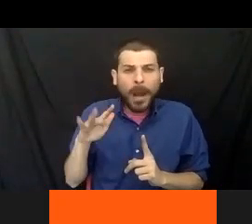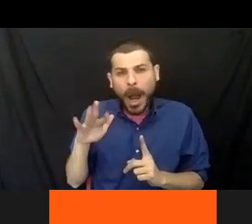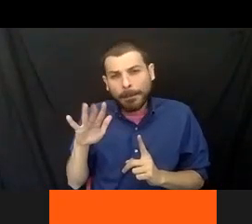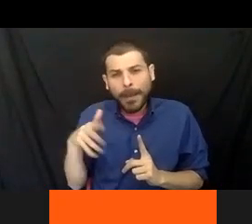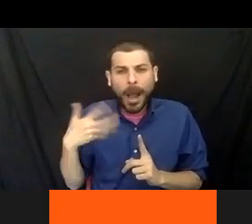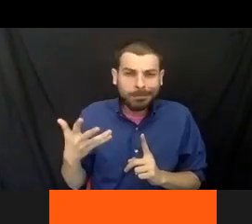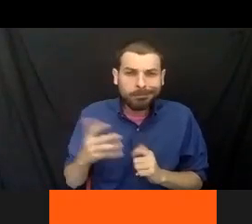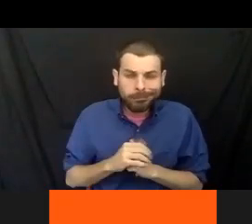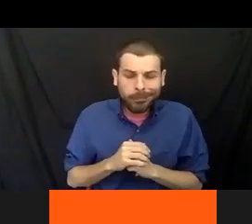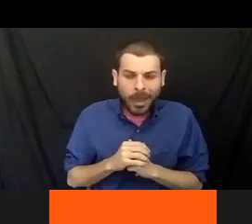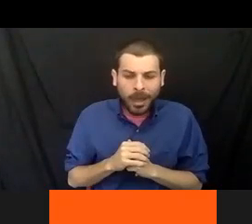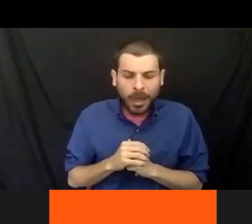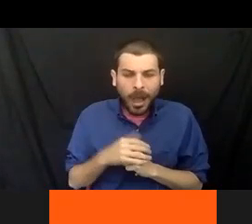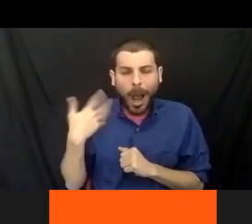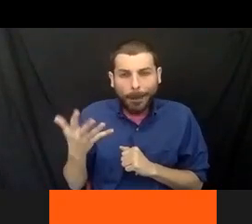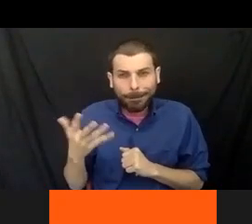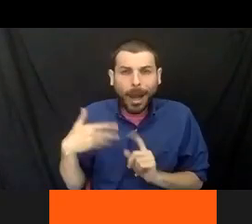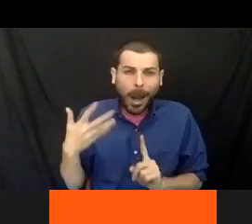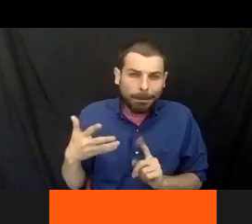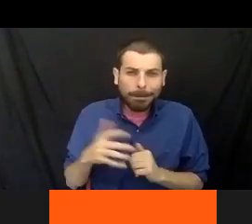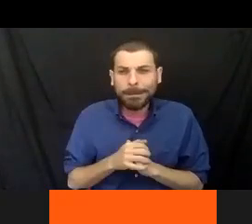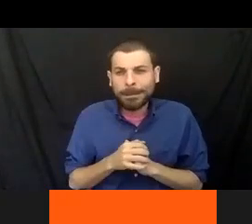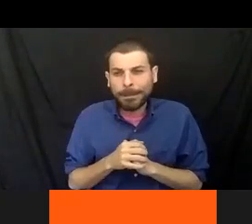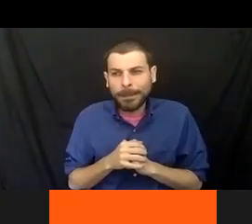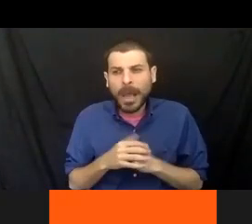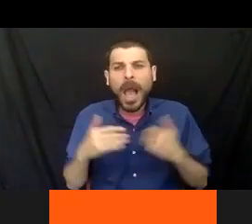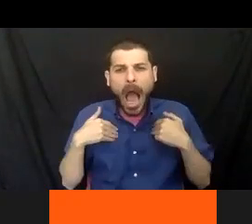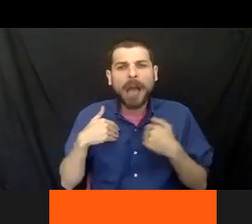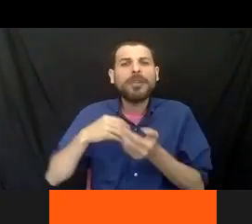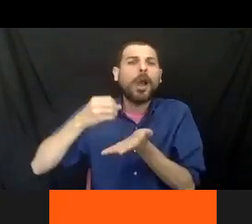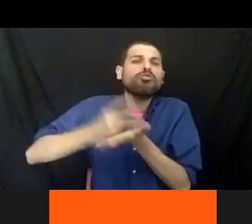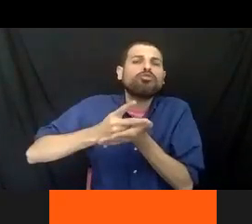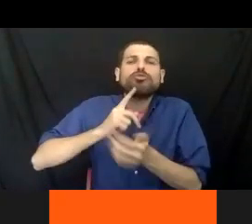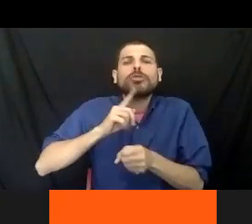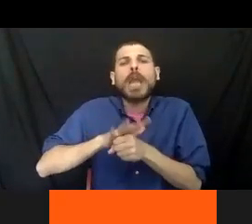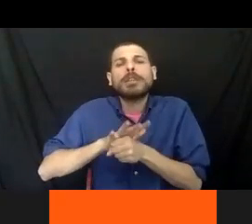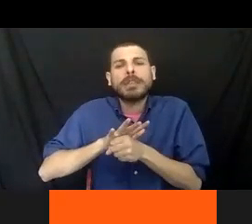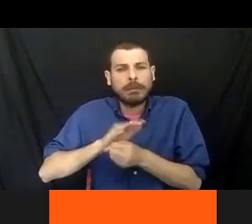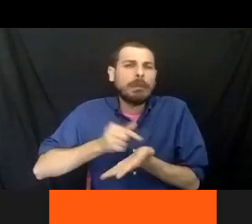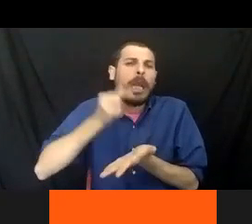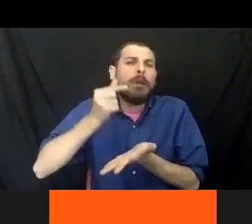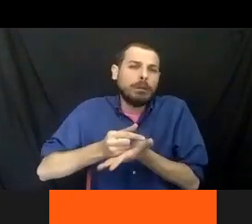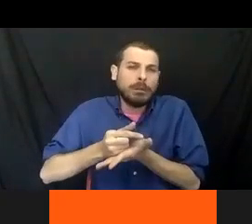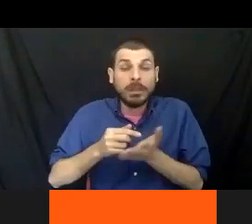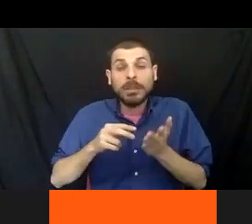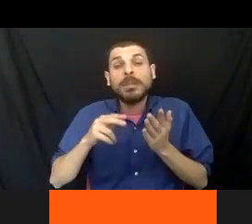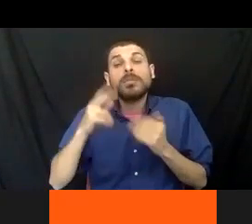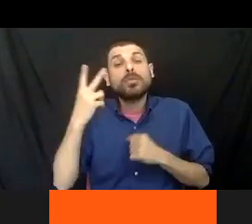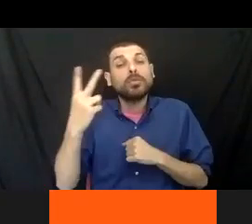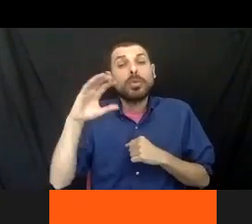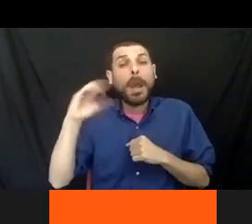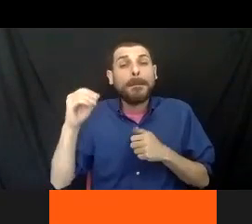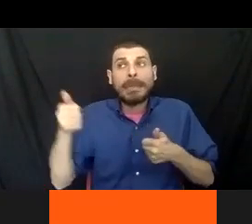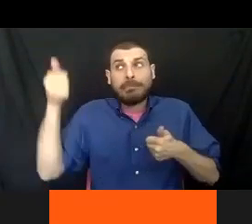guaranteed by two companies called Fannie Mae and Freddie Mac. And to determine whether your